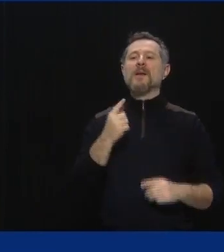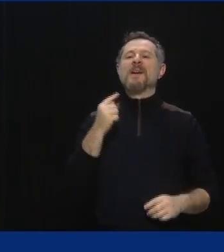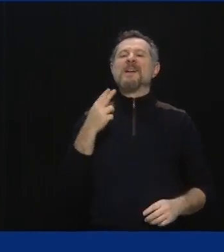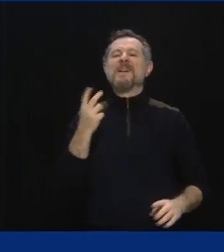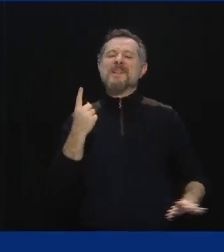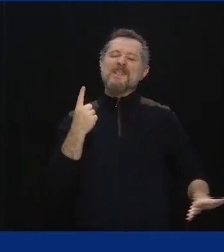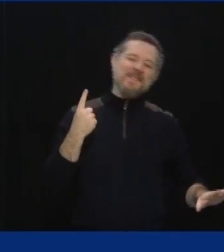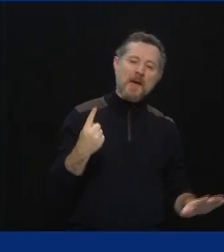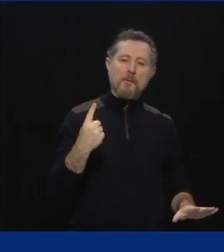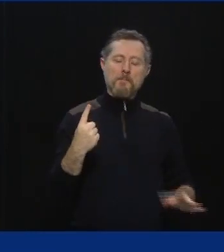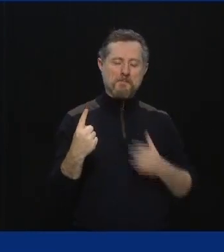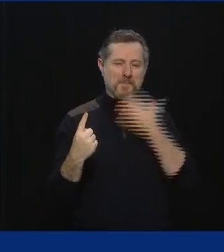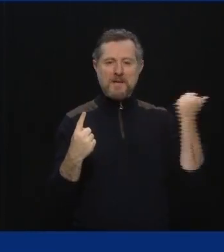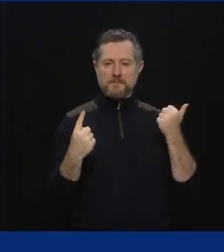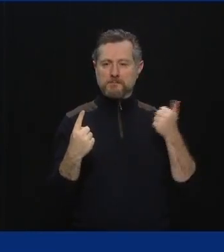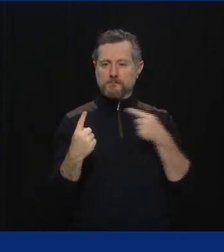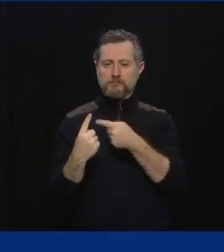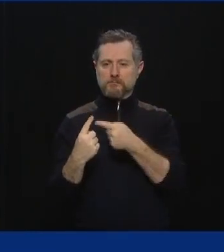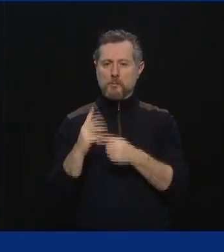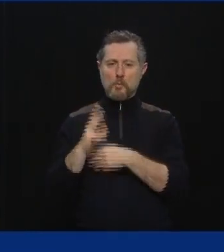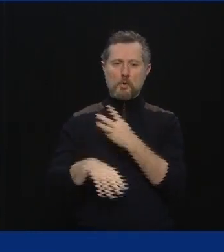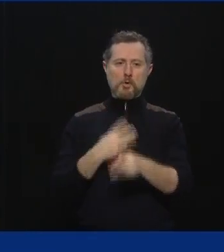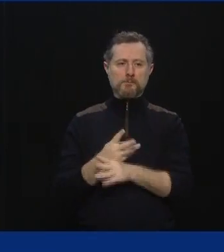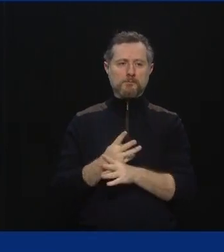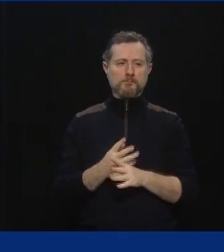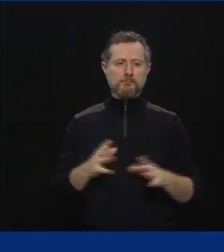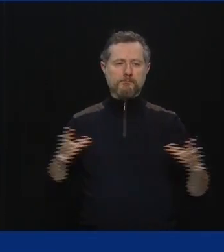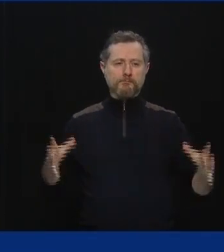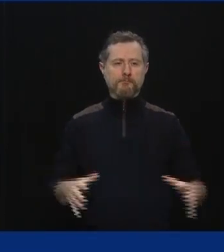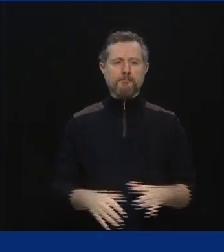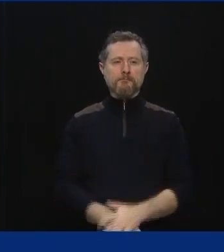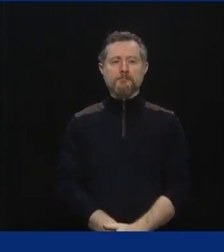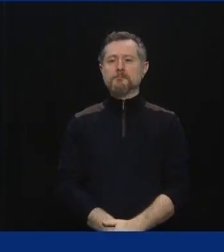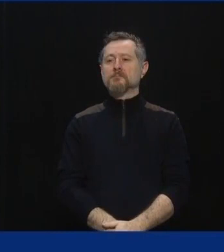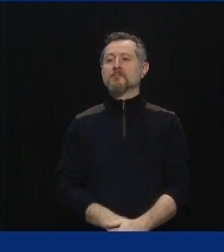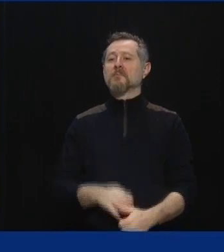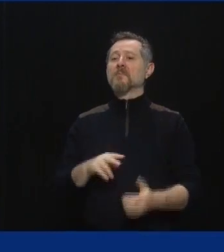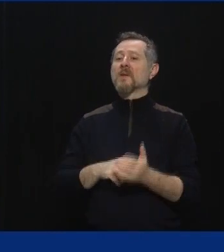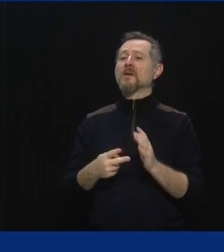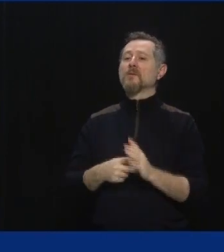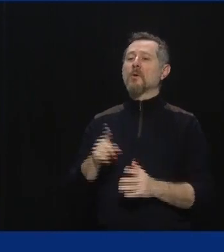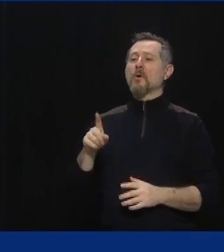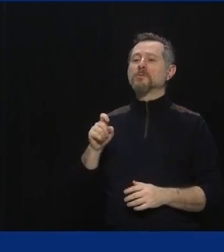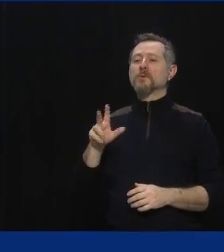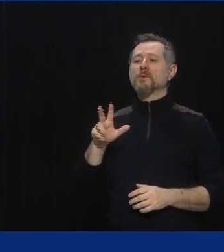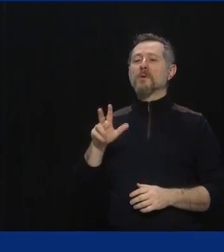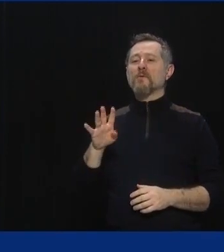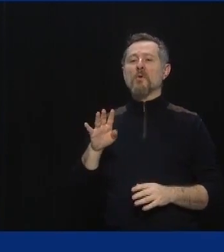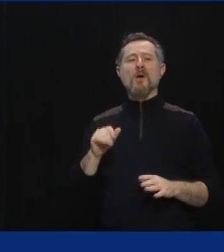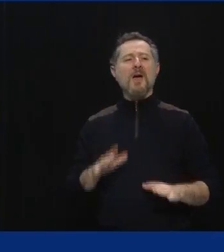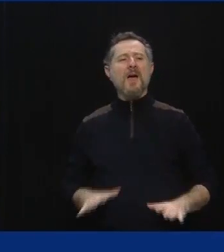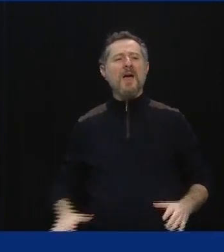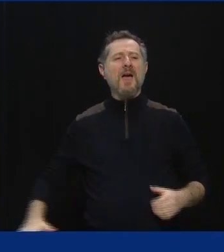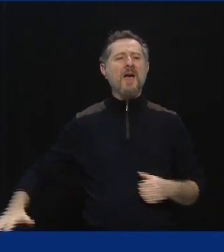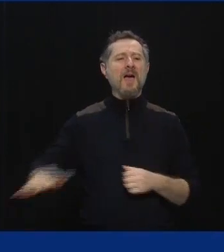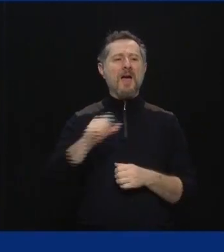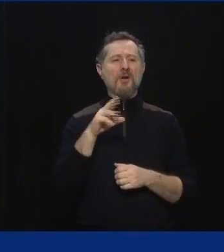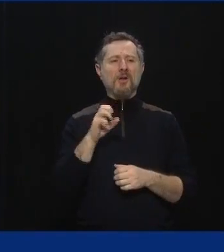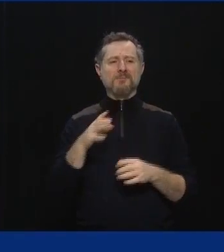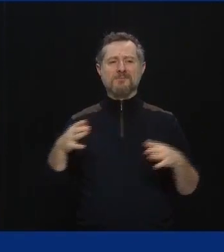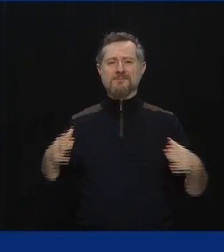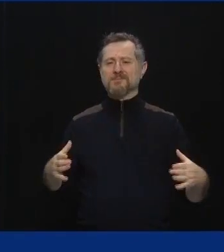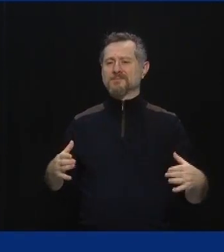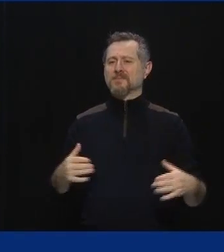the globe. And it will be 134 acres devoted to this terminal project if you include the